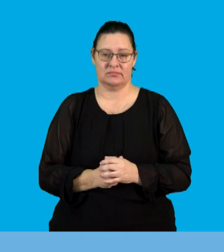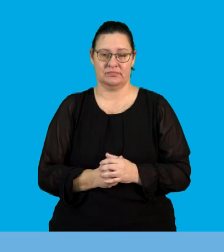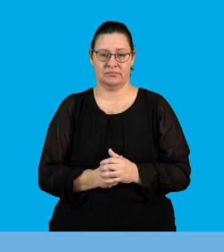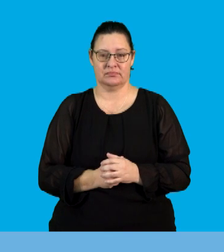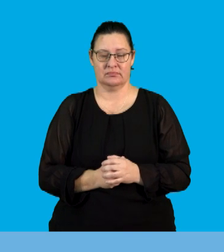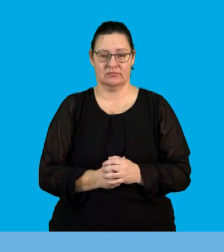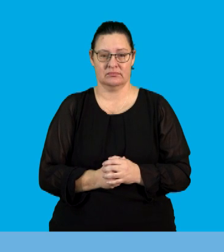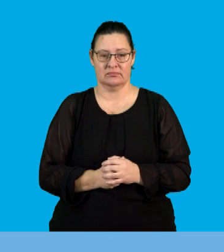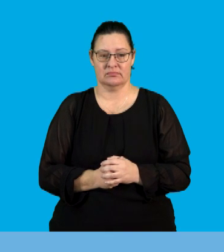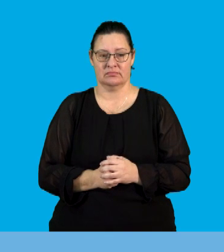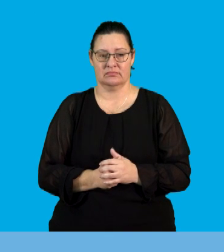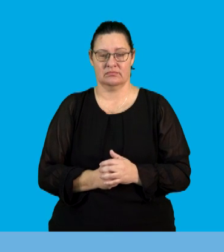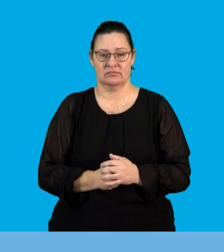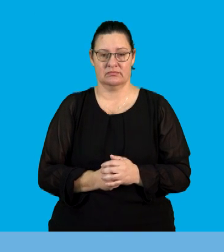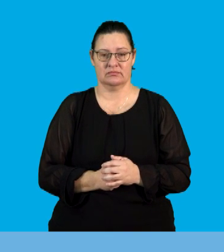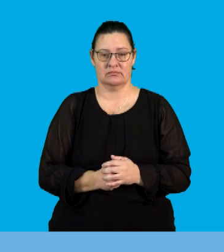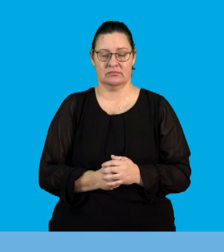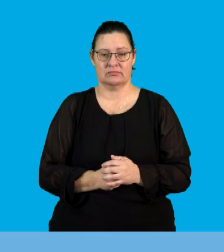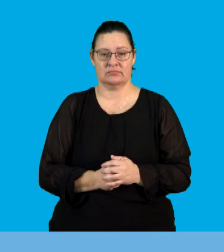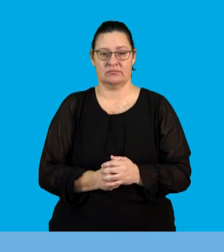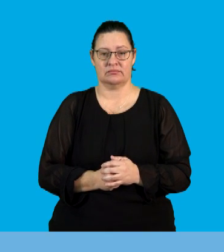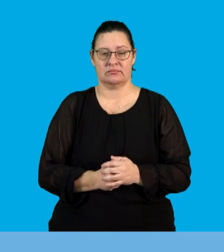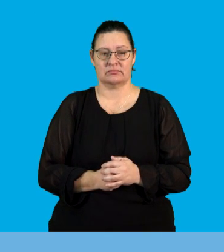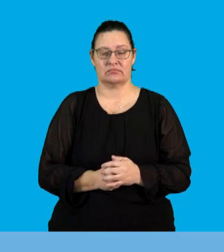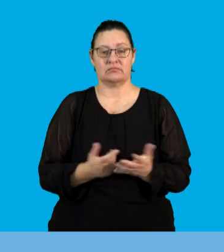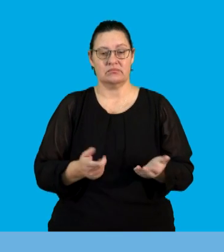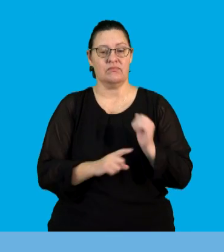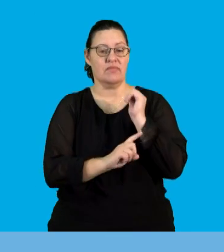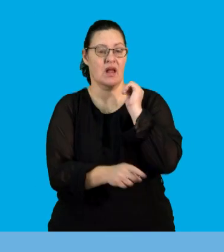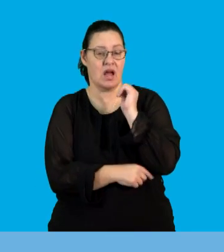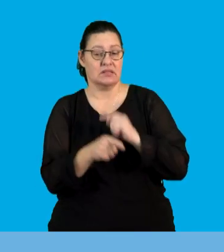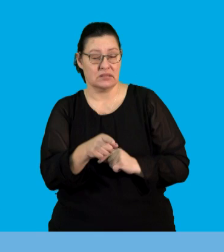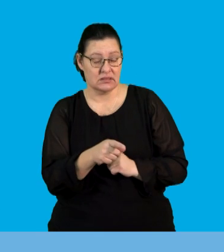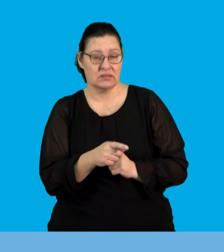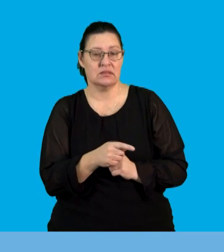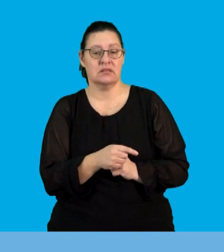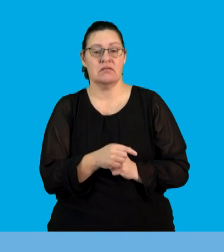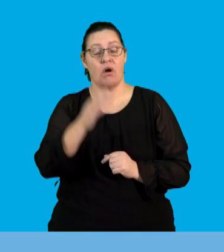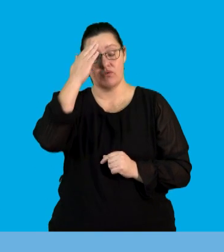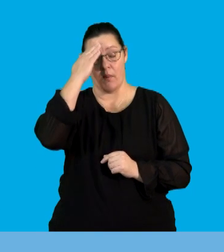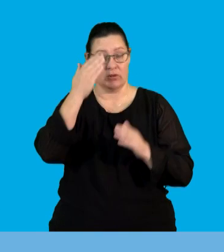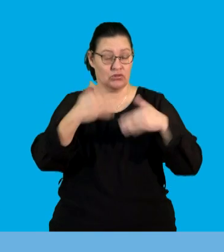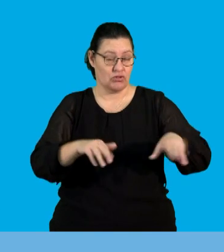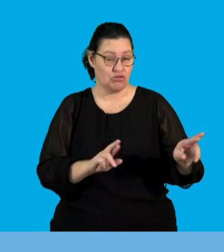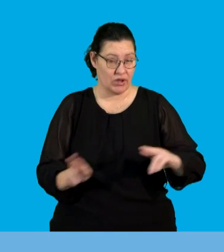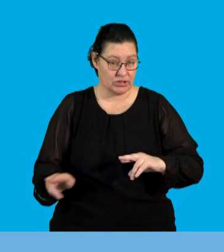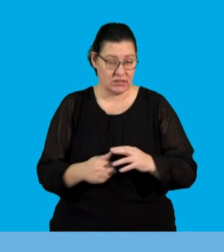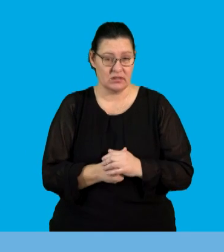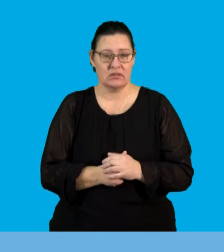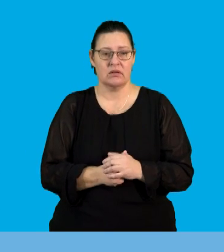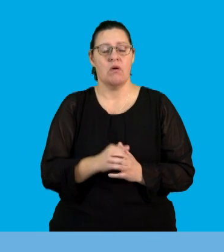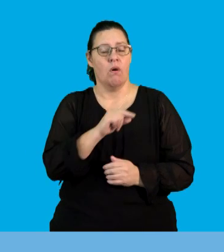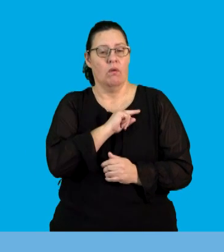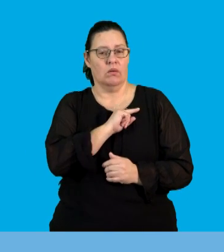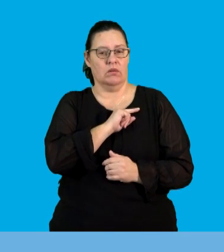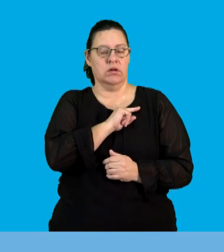the product will not be a strong acid or a strong base. Right. And then the last thing that you also need to remember about the neutralization reaction